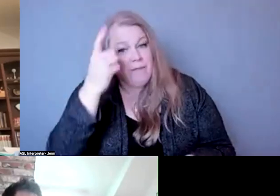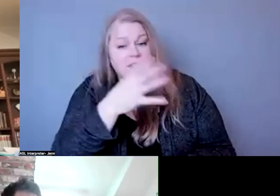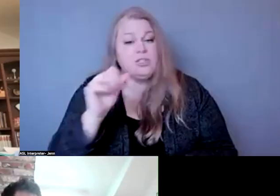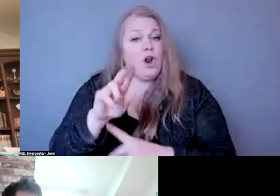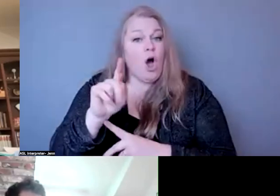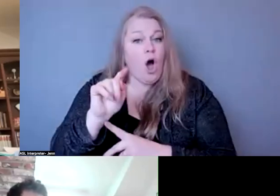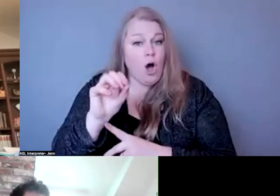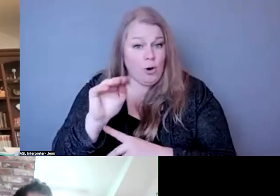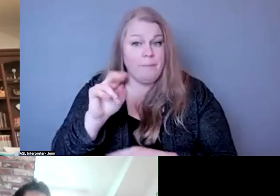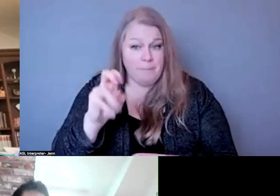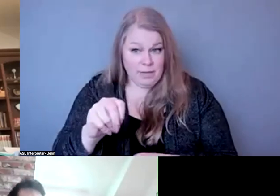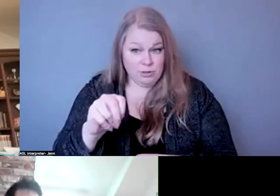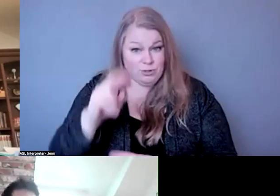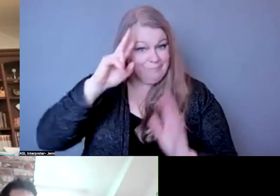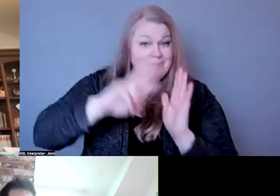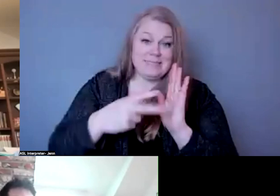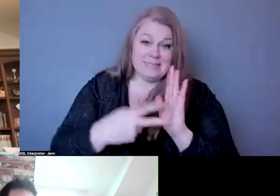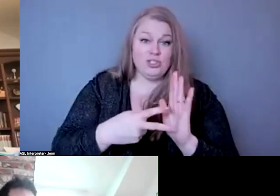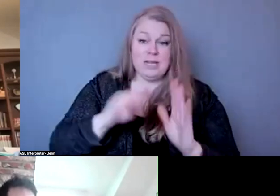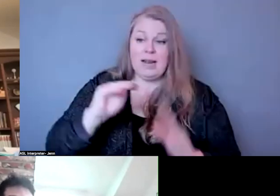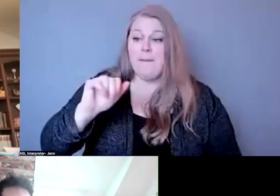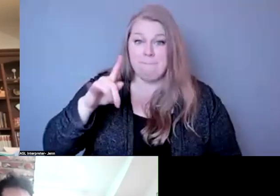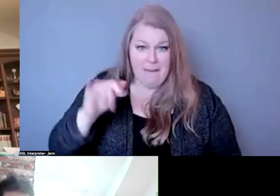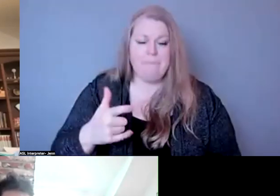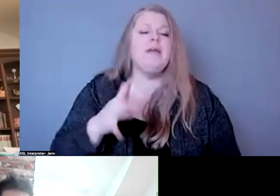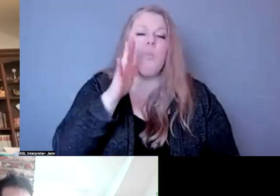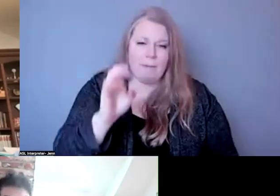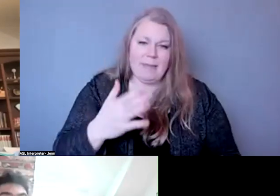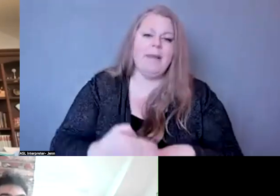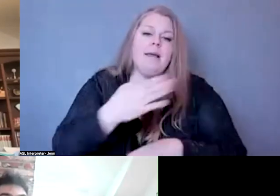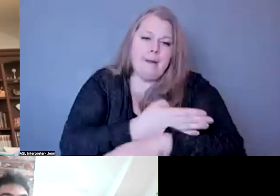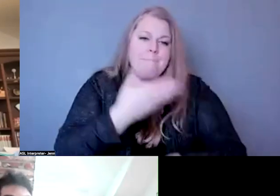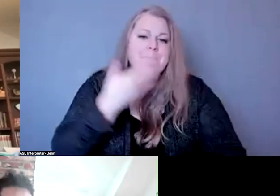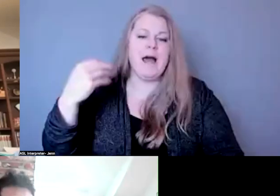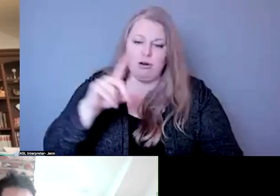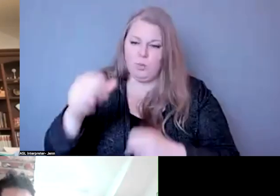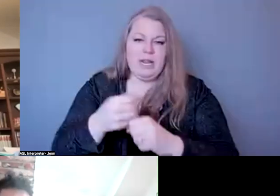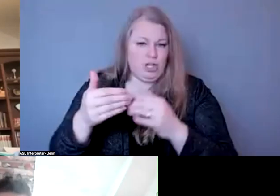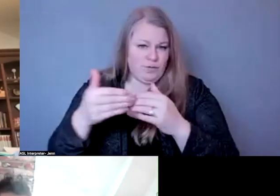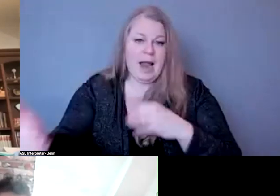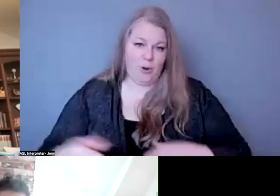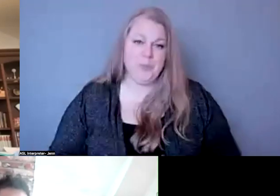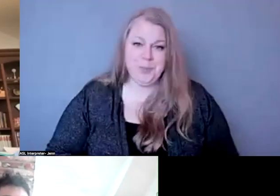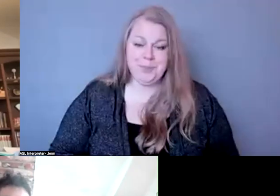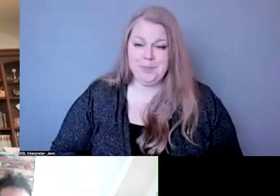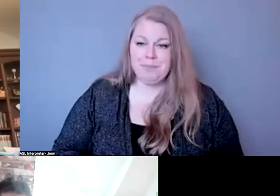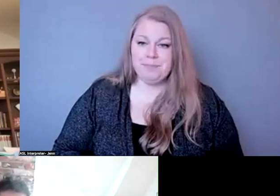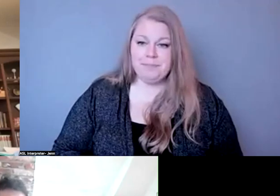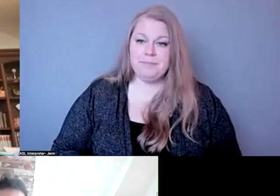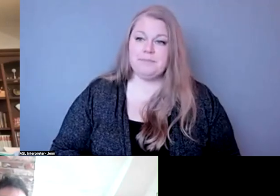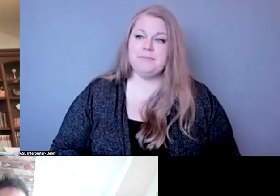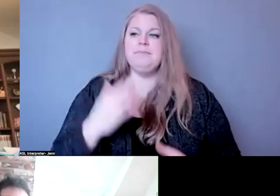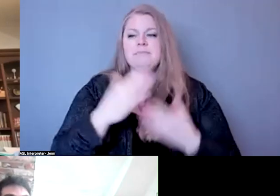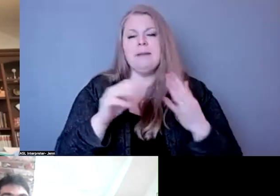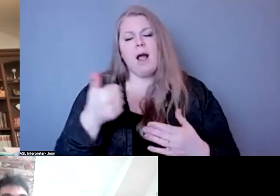automated intention mapping is going to be better 20 years from now, right? And just a few